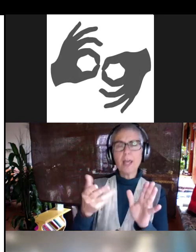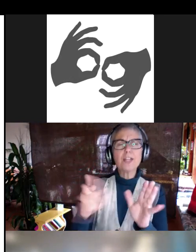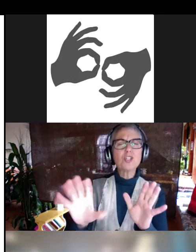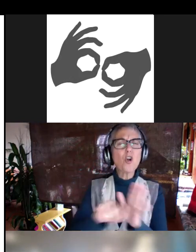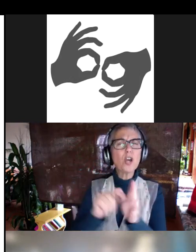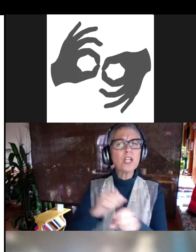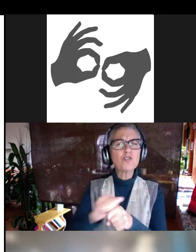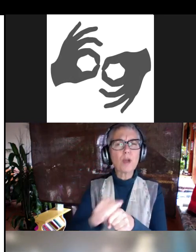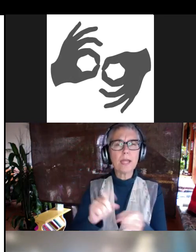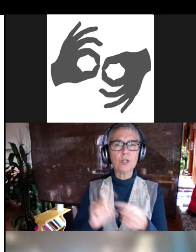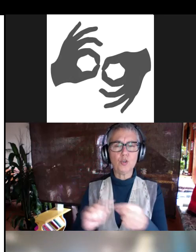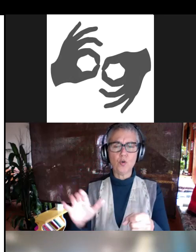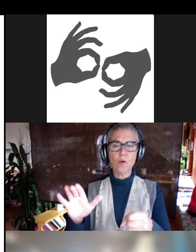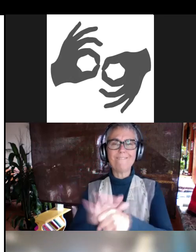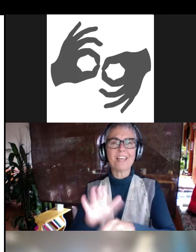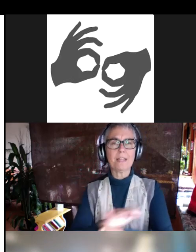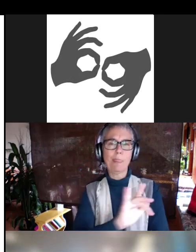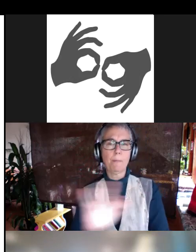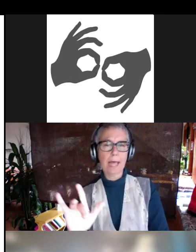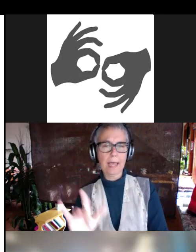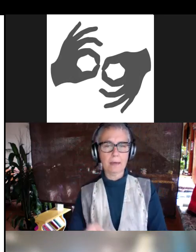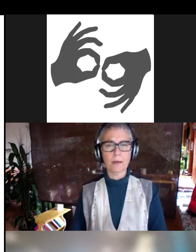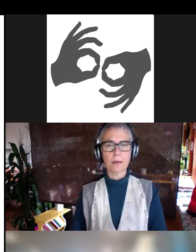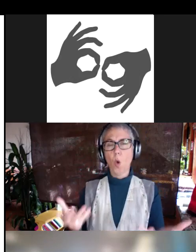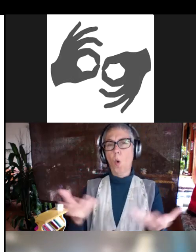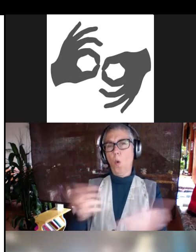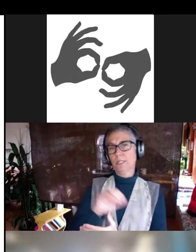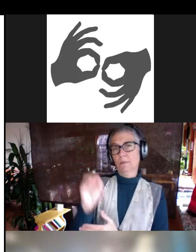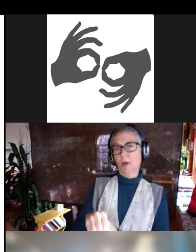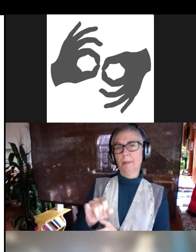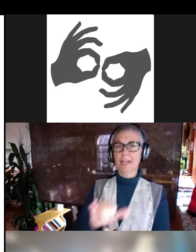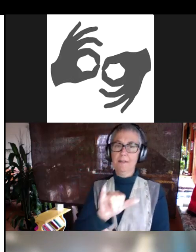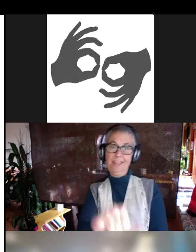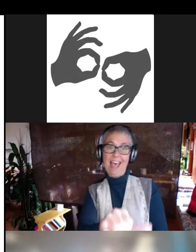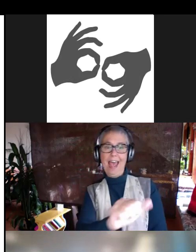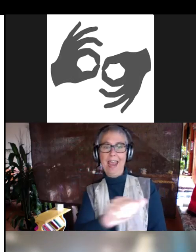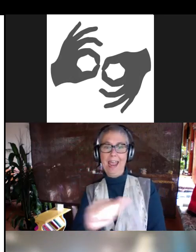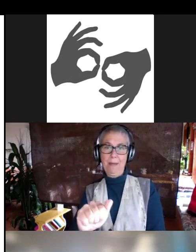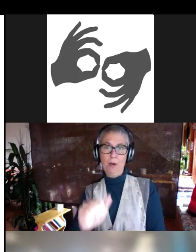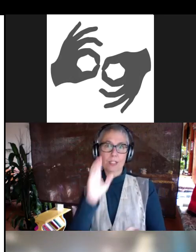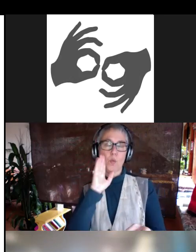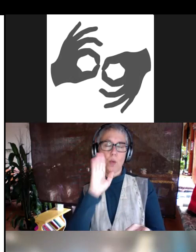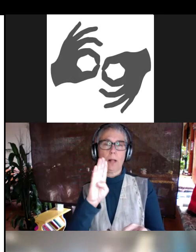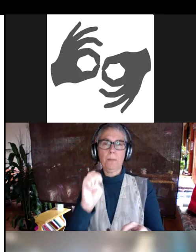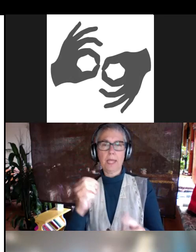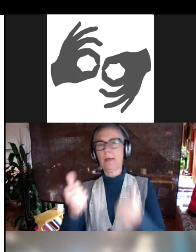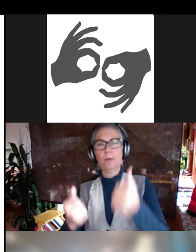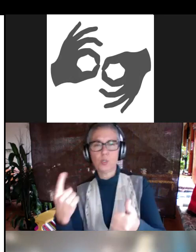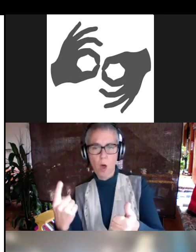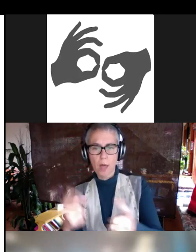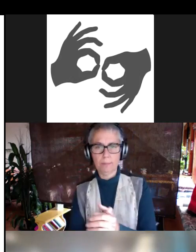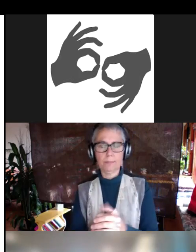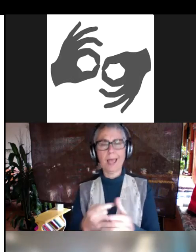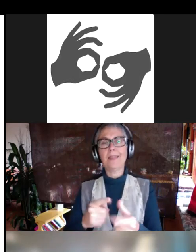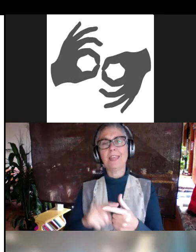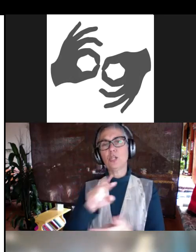protein sequence. What is the probability of this amino acid being an alanine, cysteine, glycine, et cetera? And then ranking